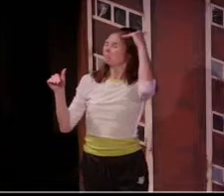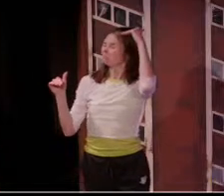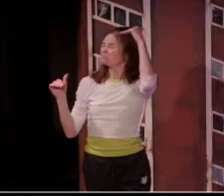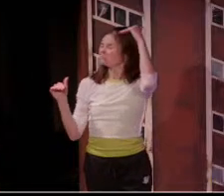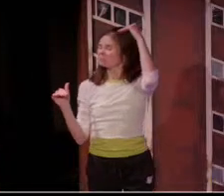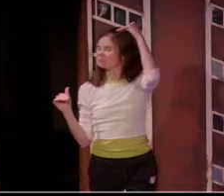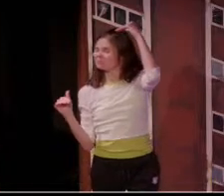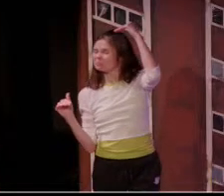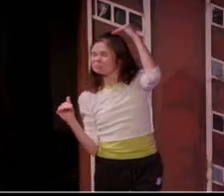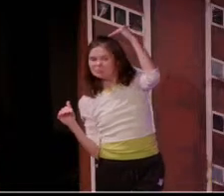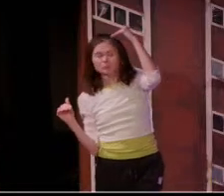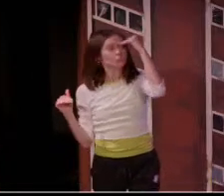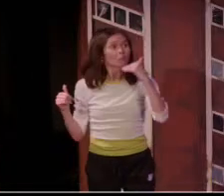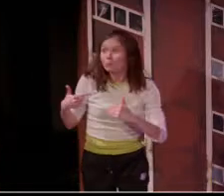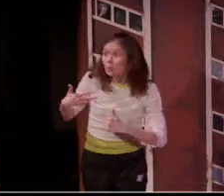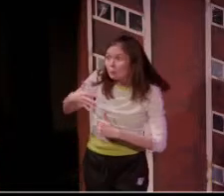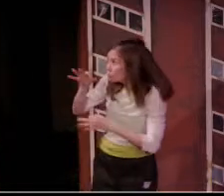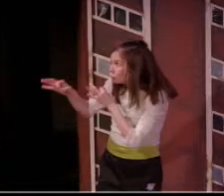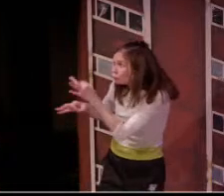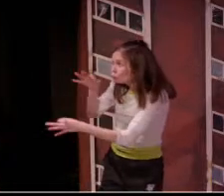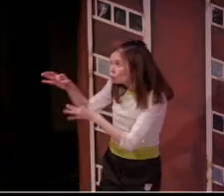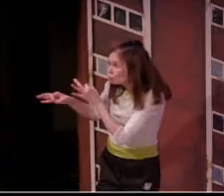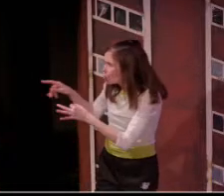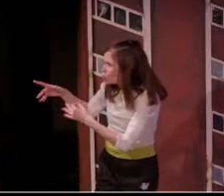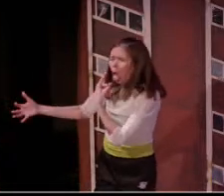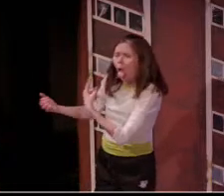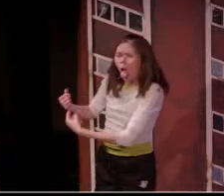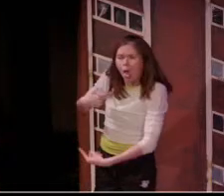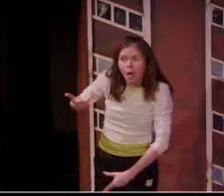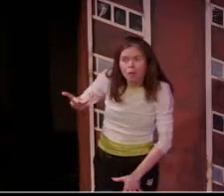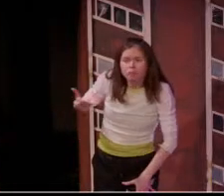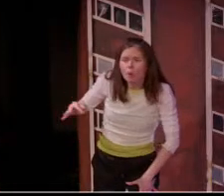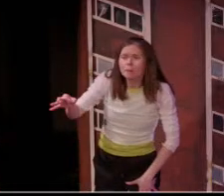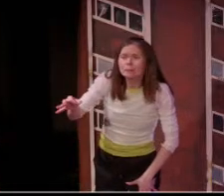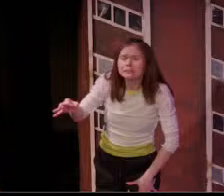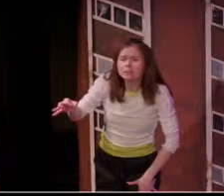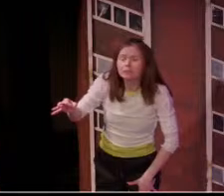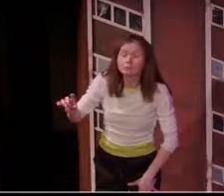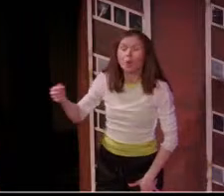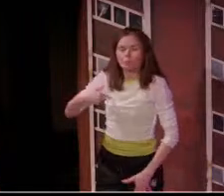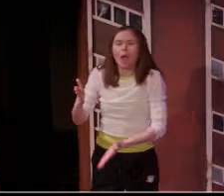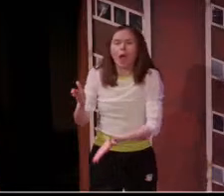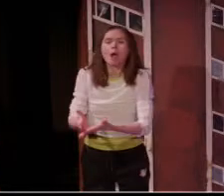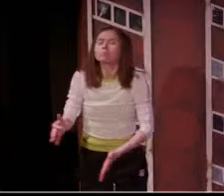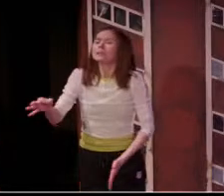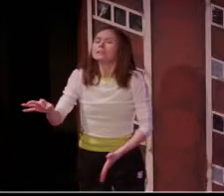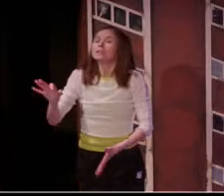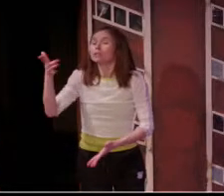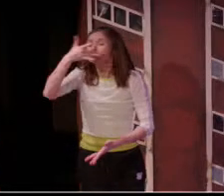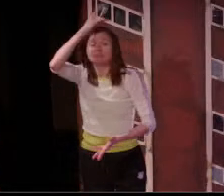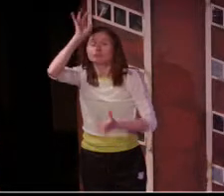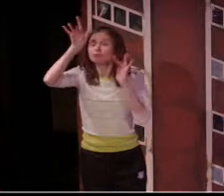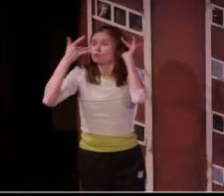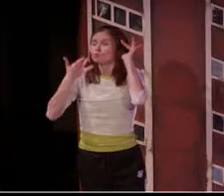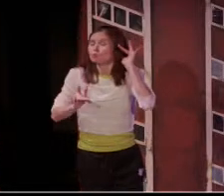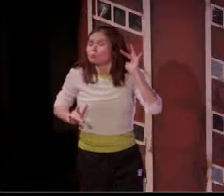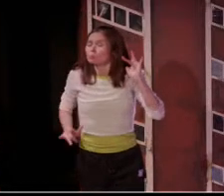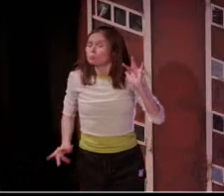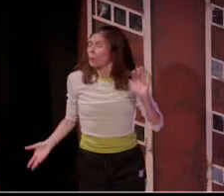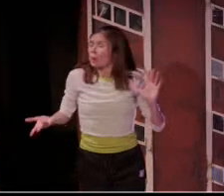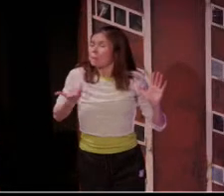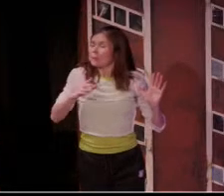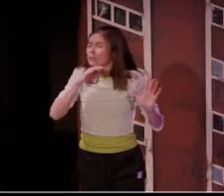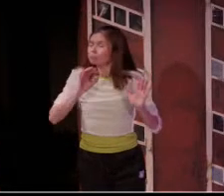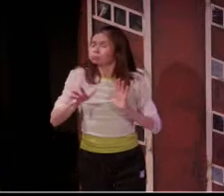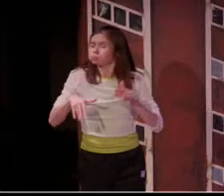because I attempt to extract thy business from me, that I am not a city slicker. I am a city slicker from head to toe, one who can push